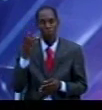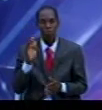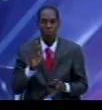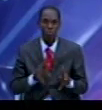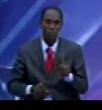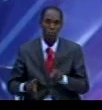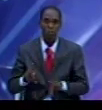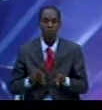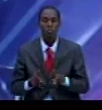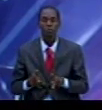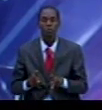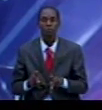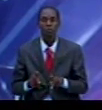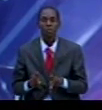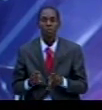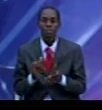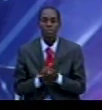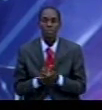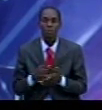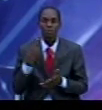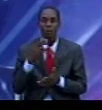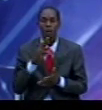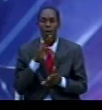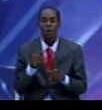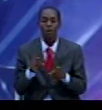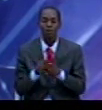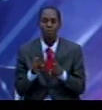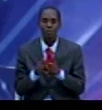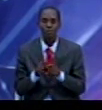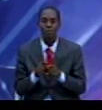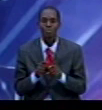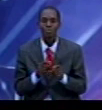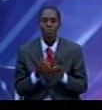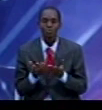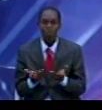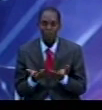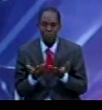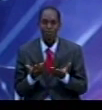because I'm also eager to listen to the message.